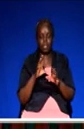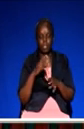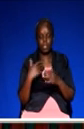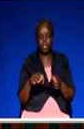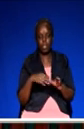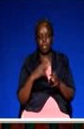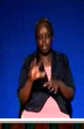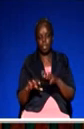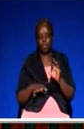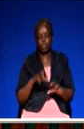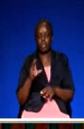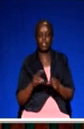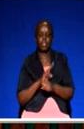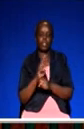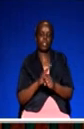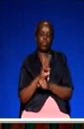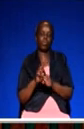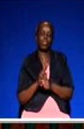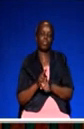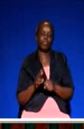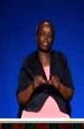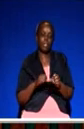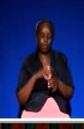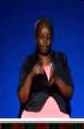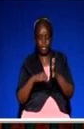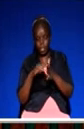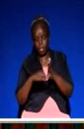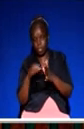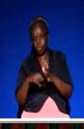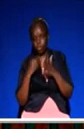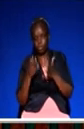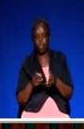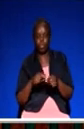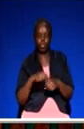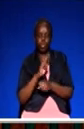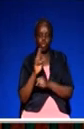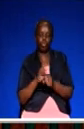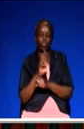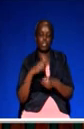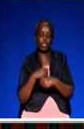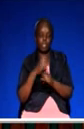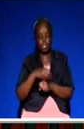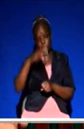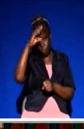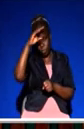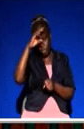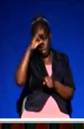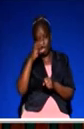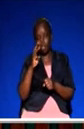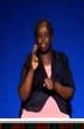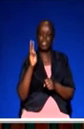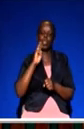useful in our industries today. For example, we have them used in beer brewing industries, in